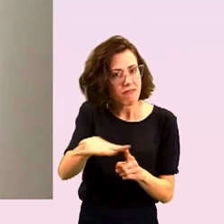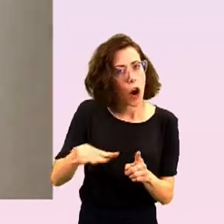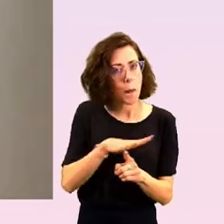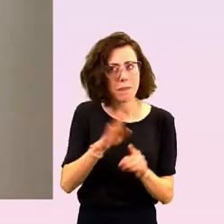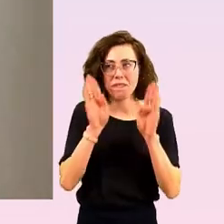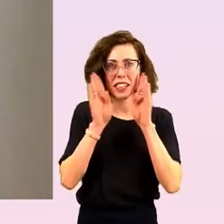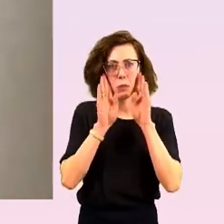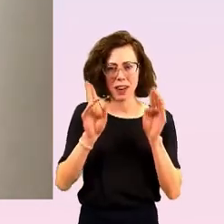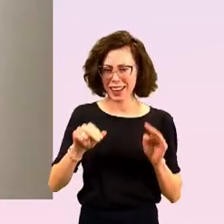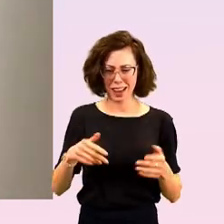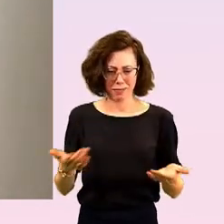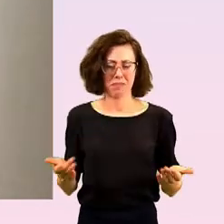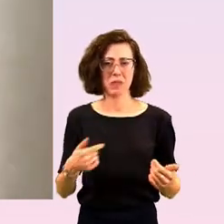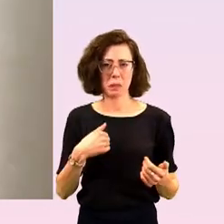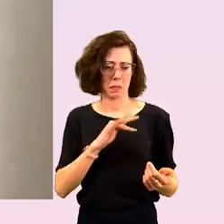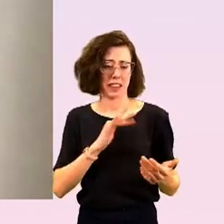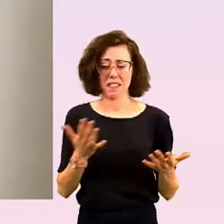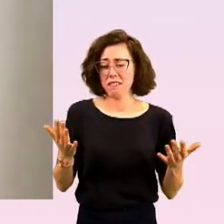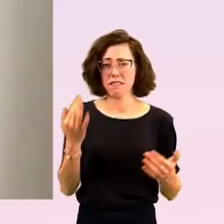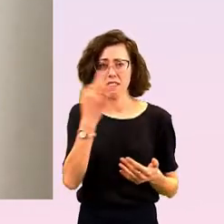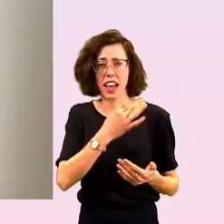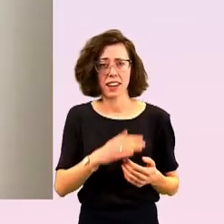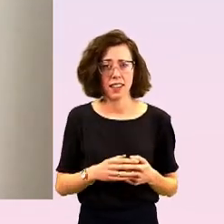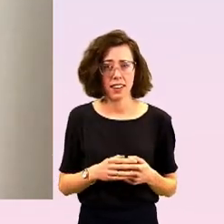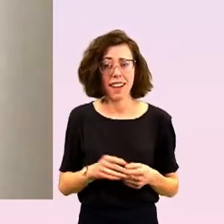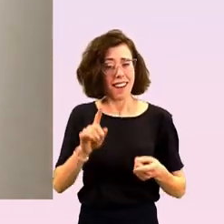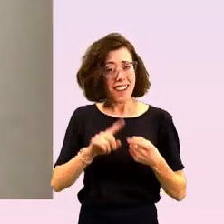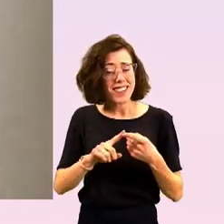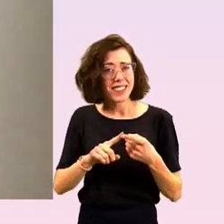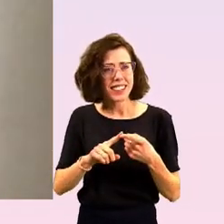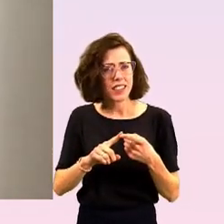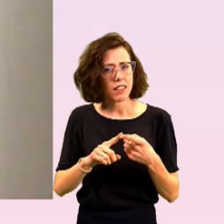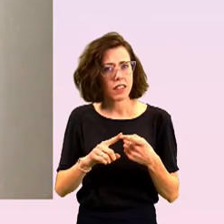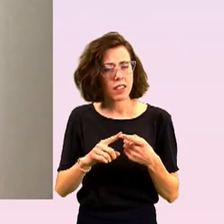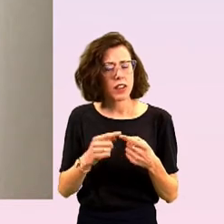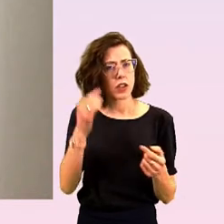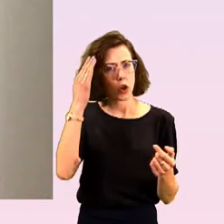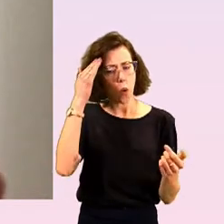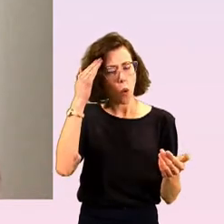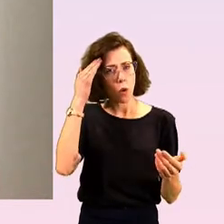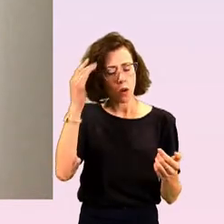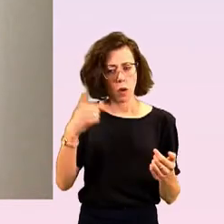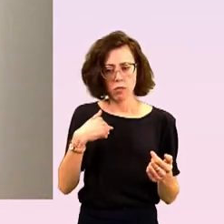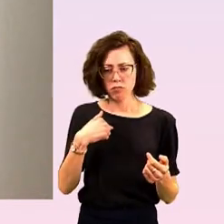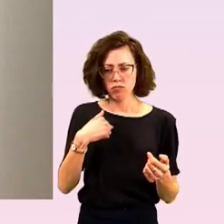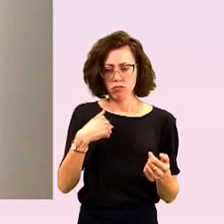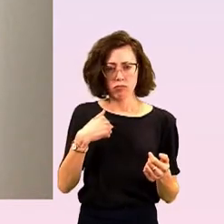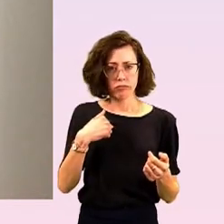Facebook. And also, mindful of the role they play in, I suppose,